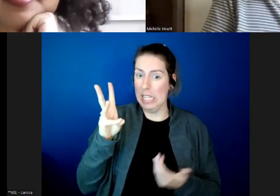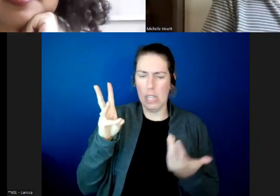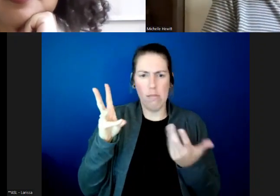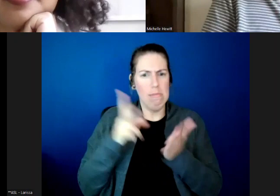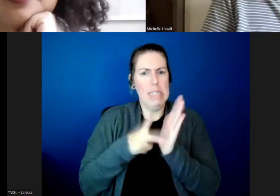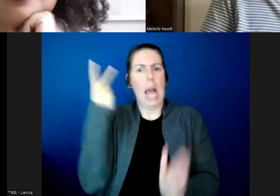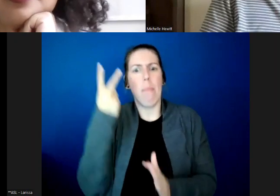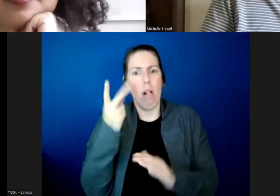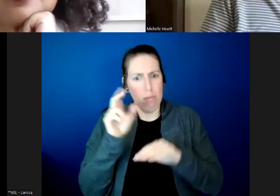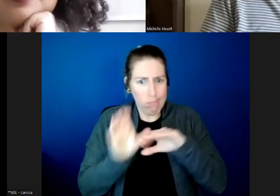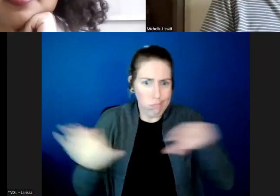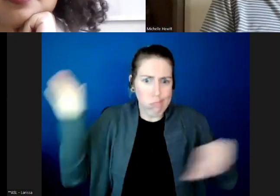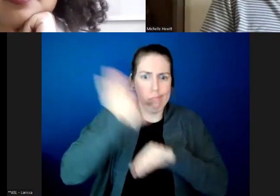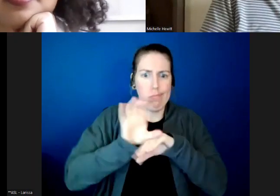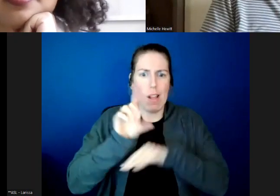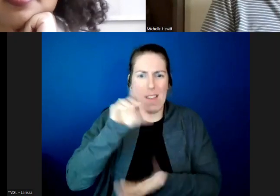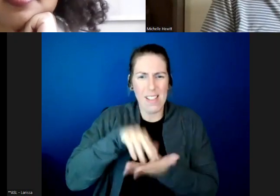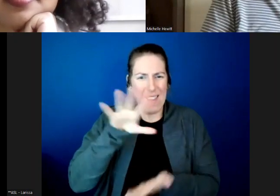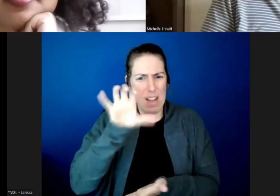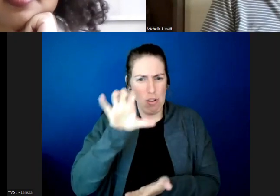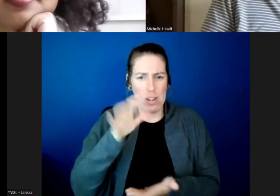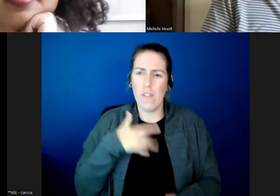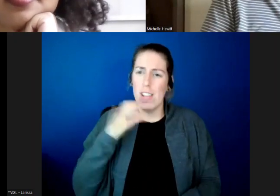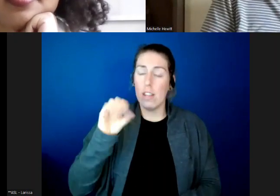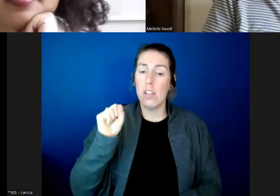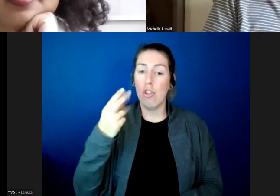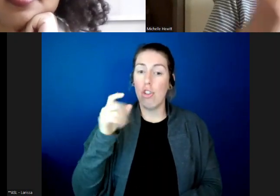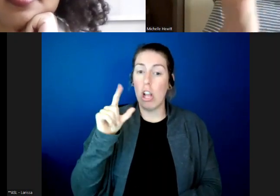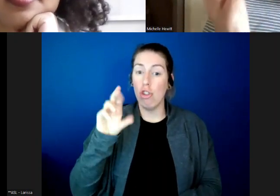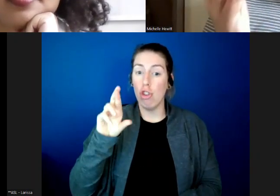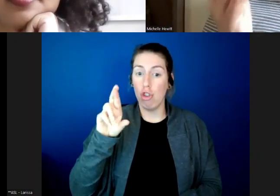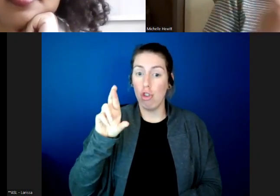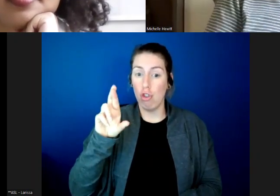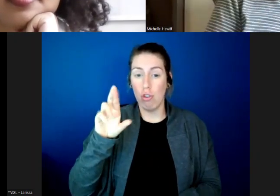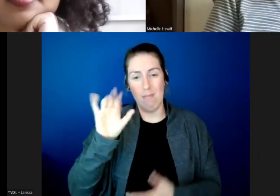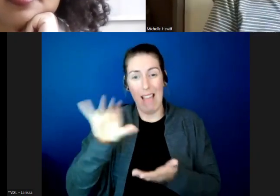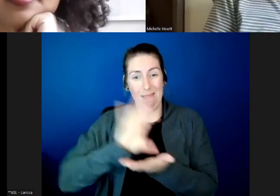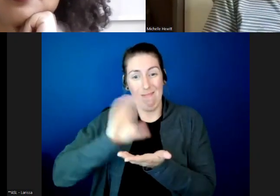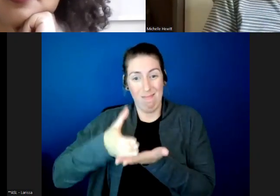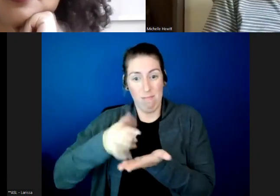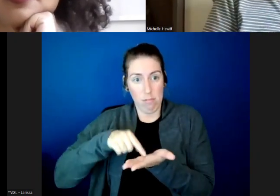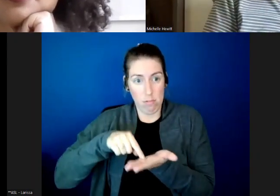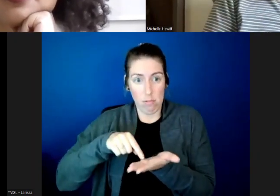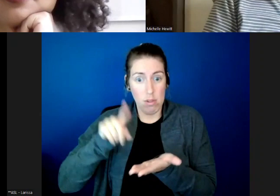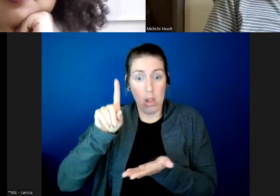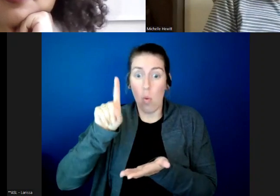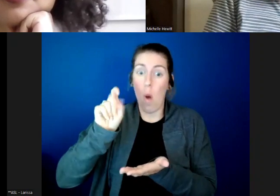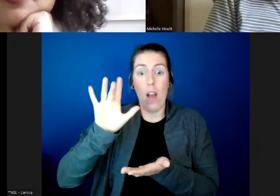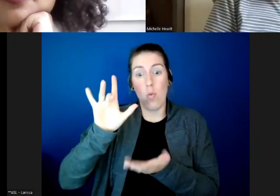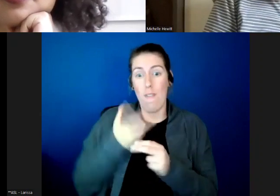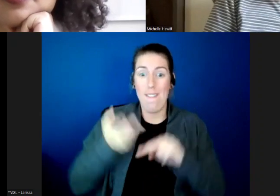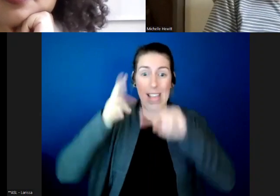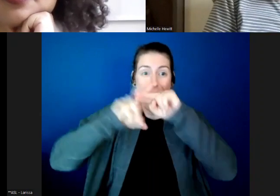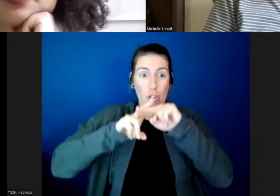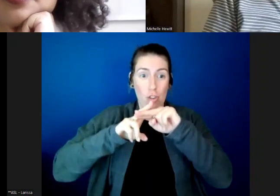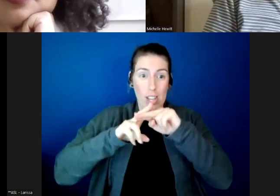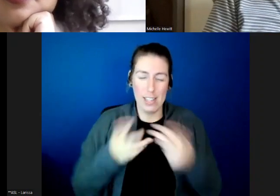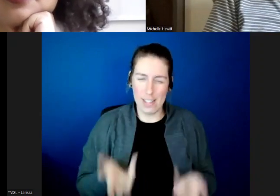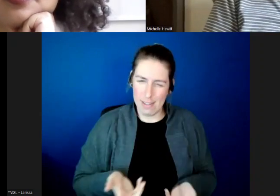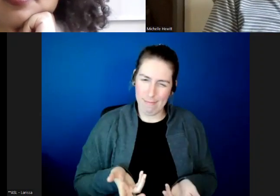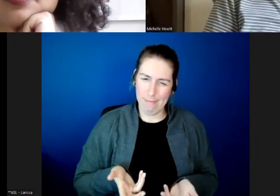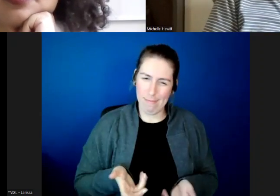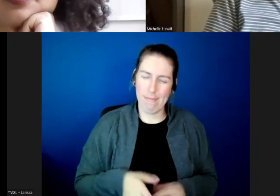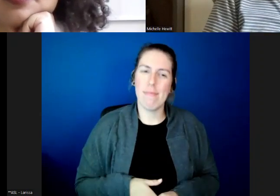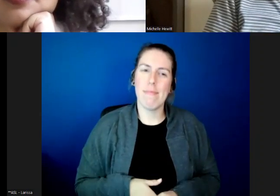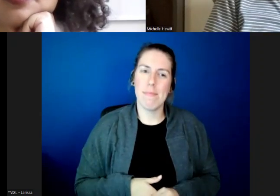$500 is just, you know, headline $125 increase, reality,